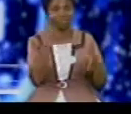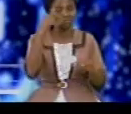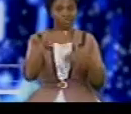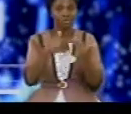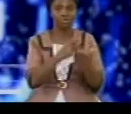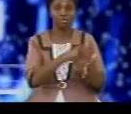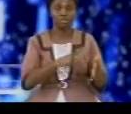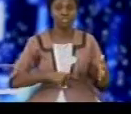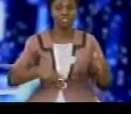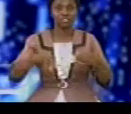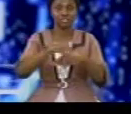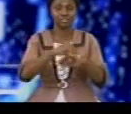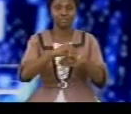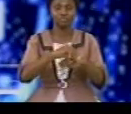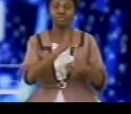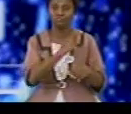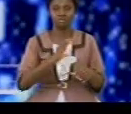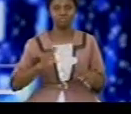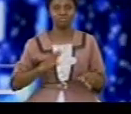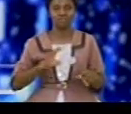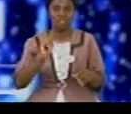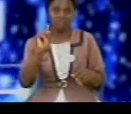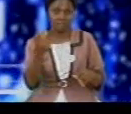chapter 1, verse 4.